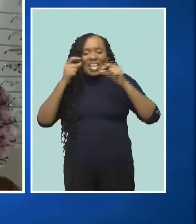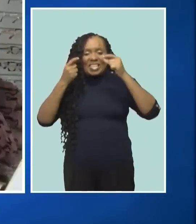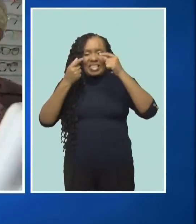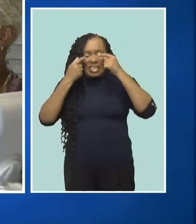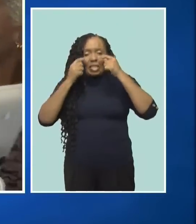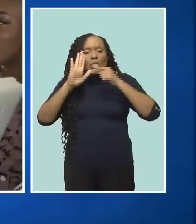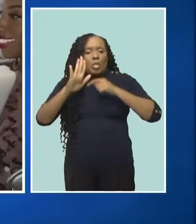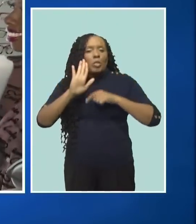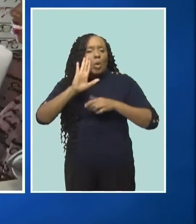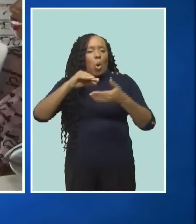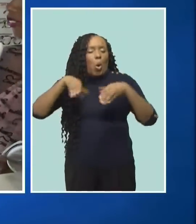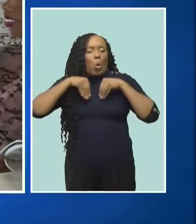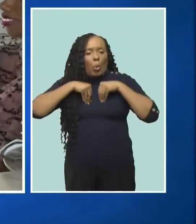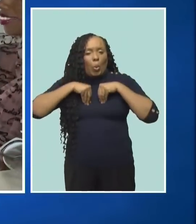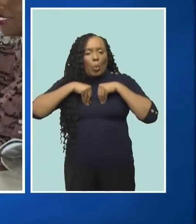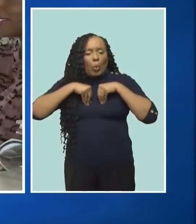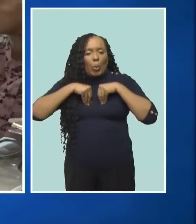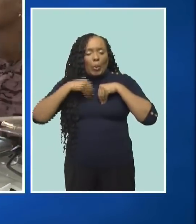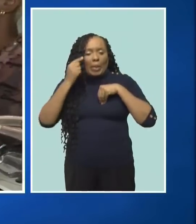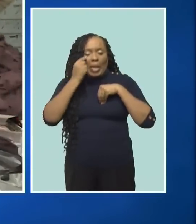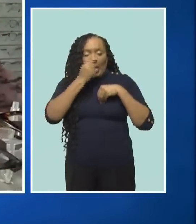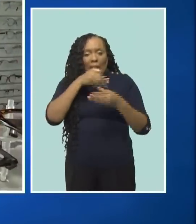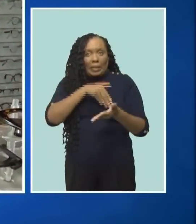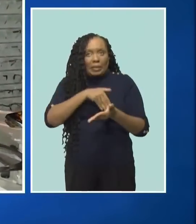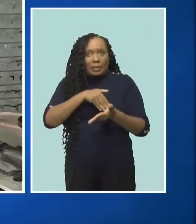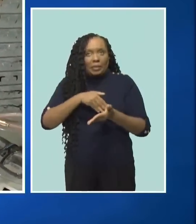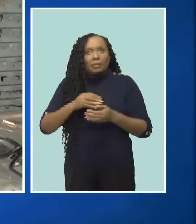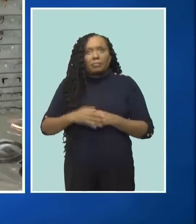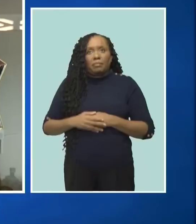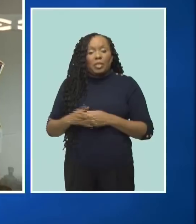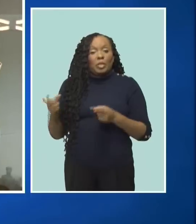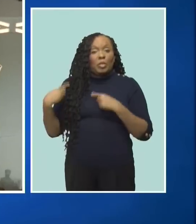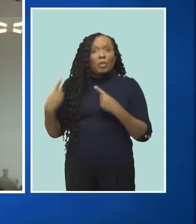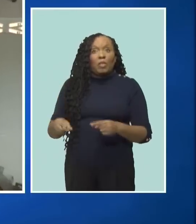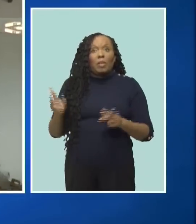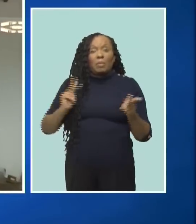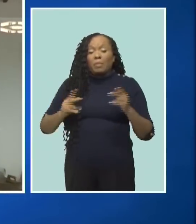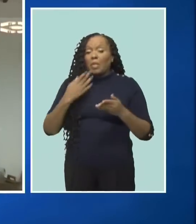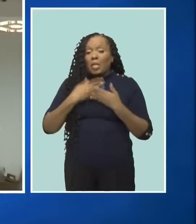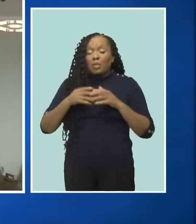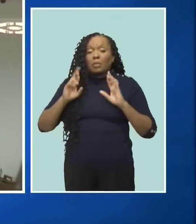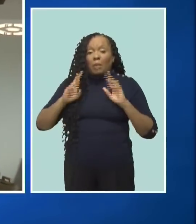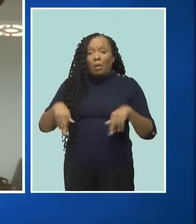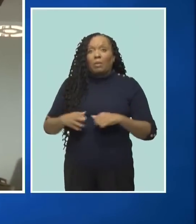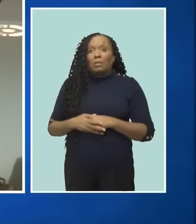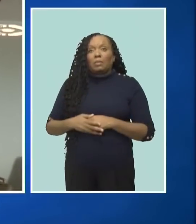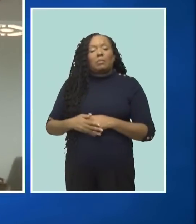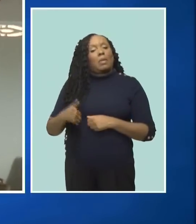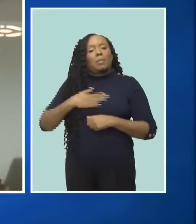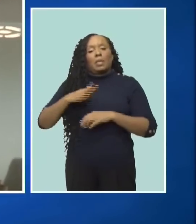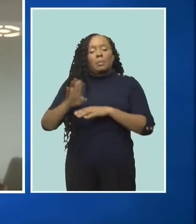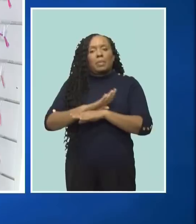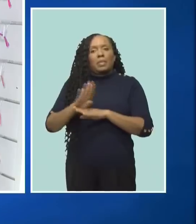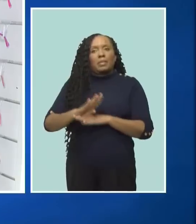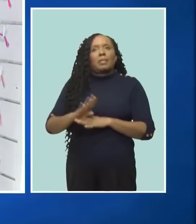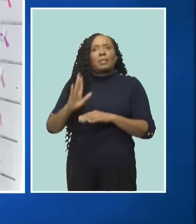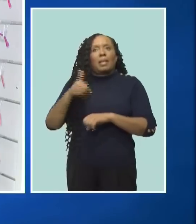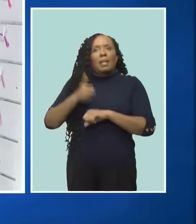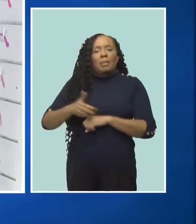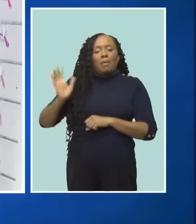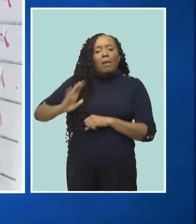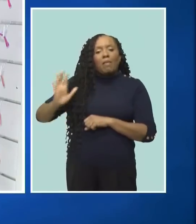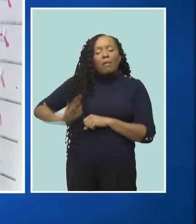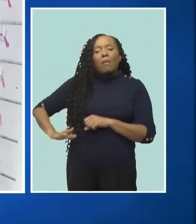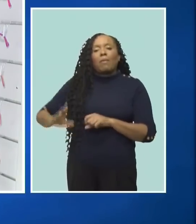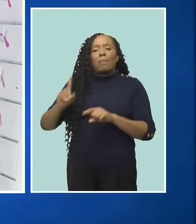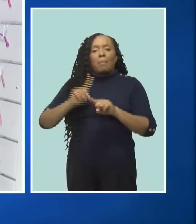long-standing players in the market, she is encouraged by the public's response. My business was around before it was in the YES program, but the YES program gave